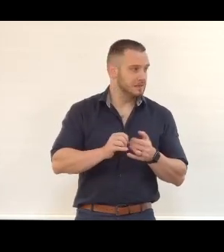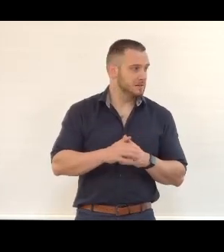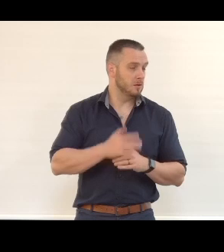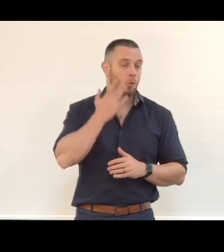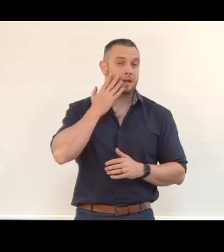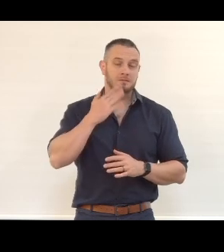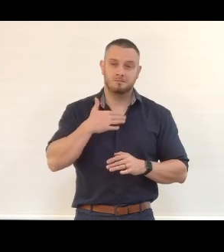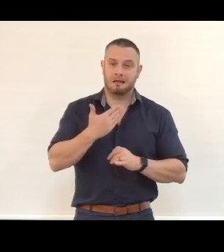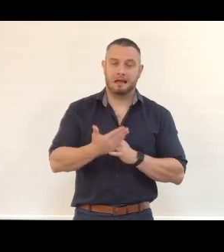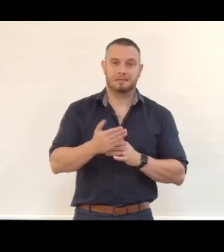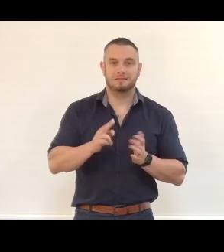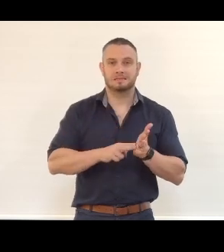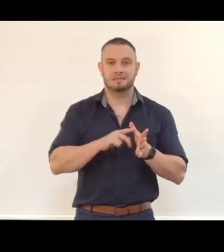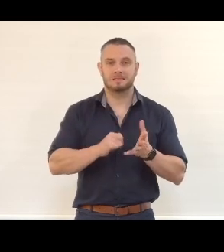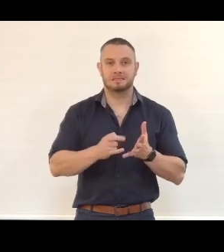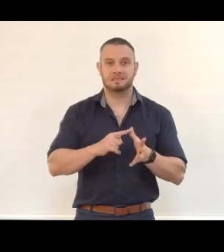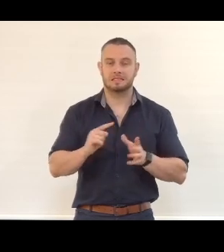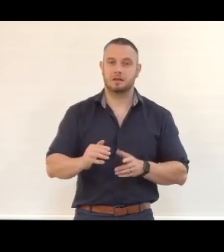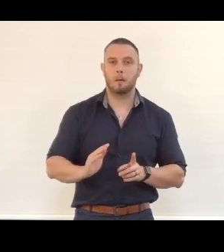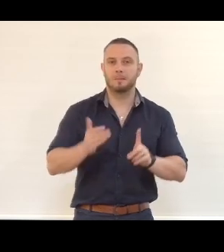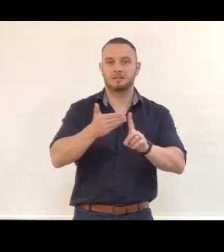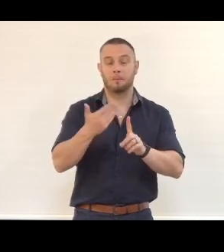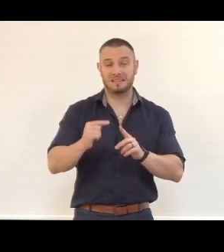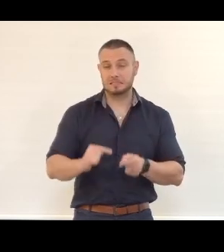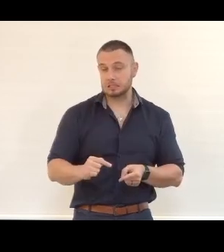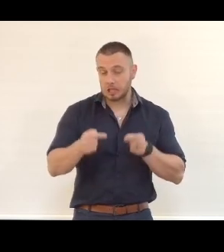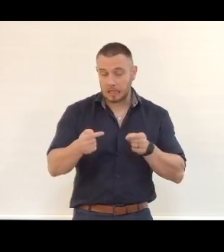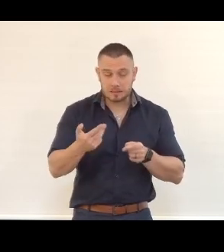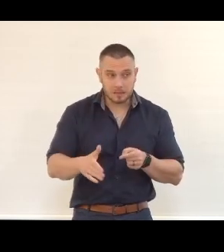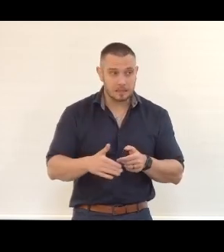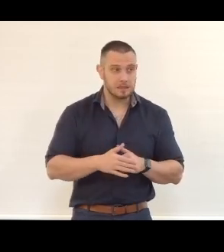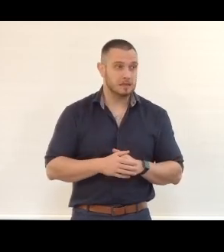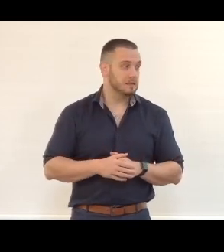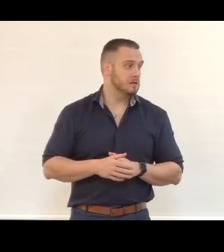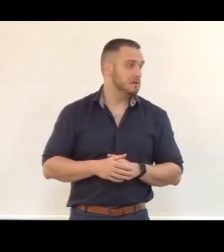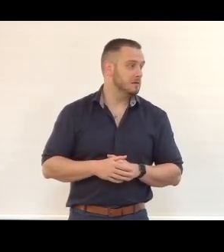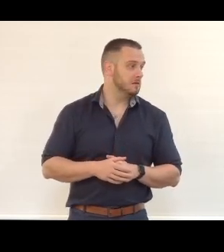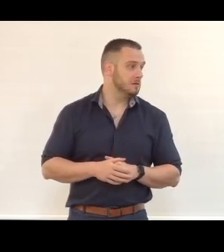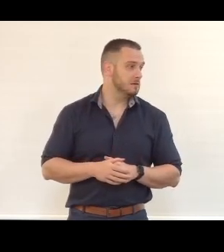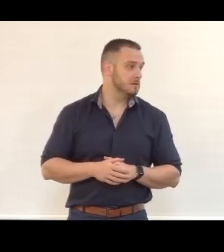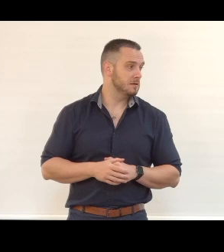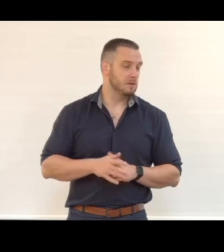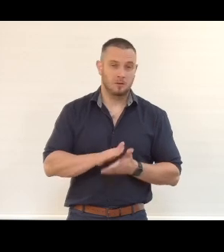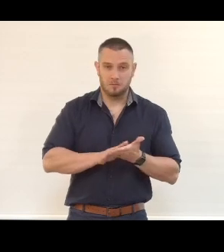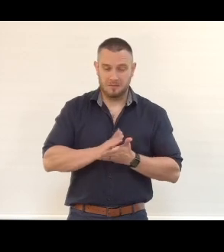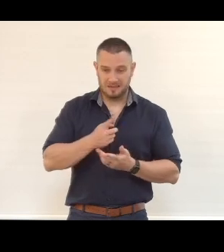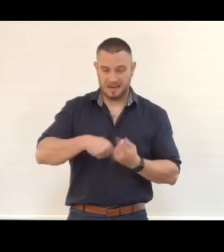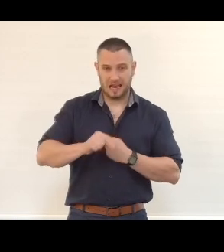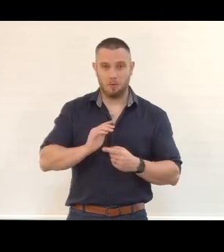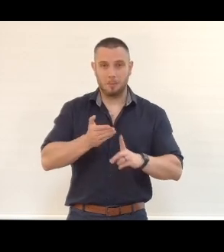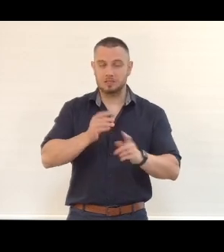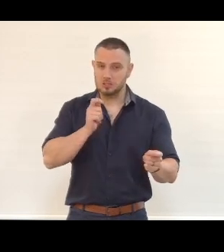NASA missions, there were some challenges. And then they changed the type of missions. Then